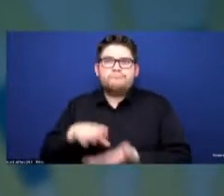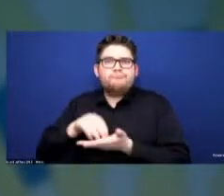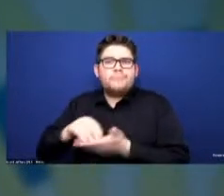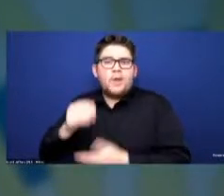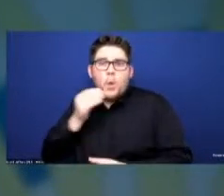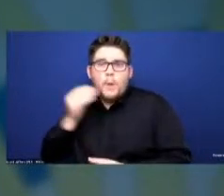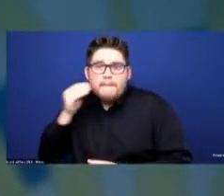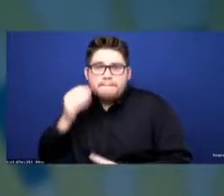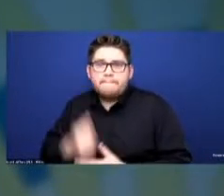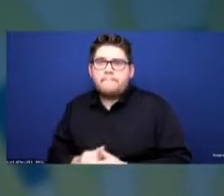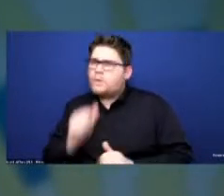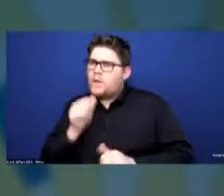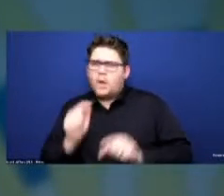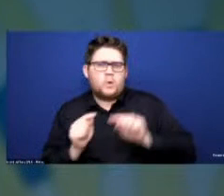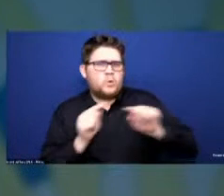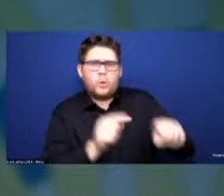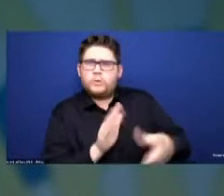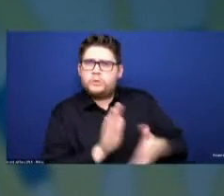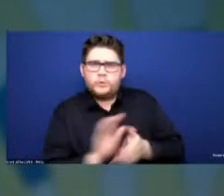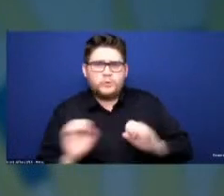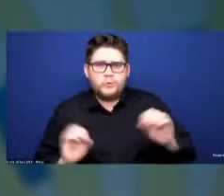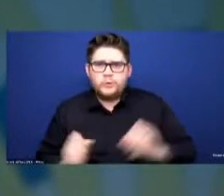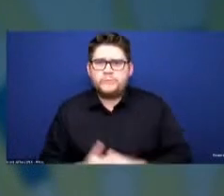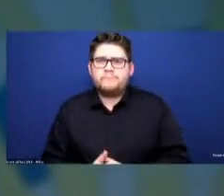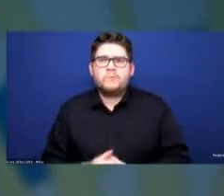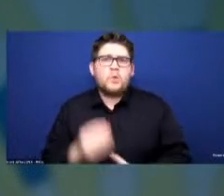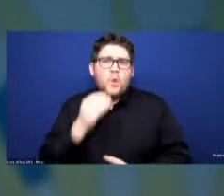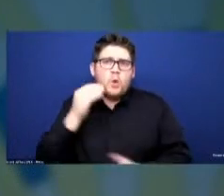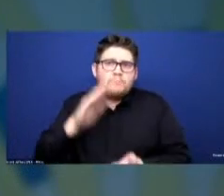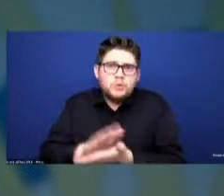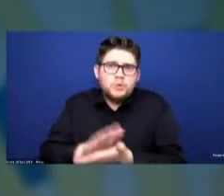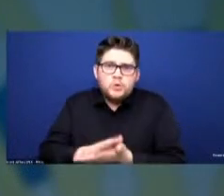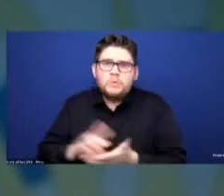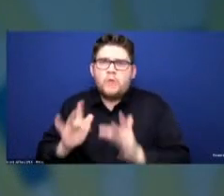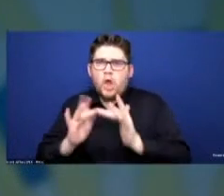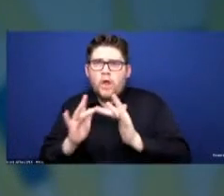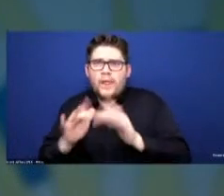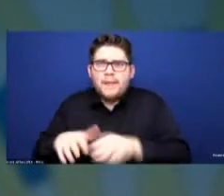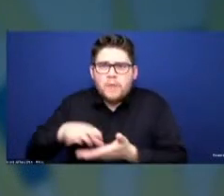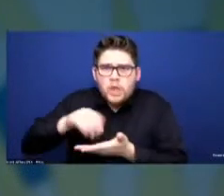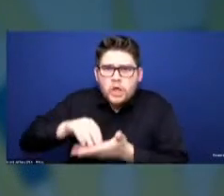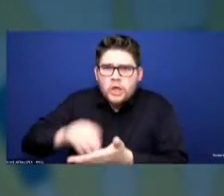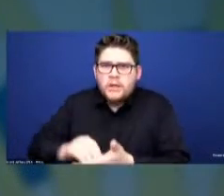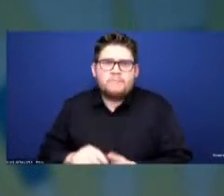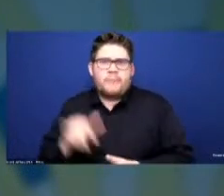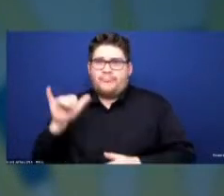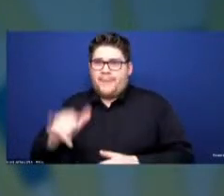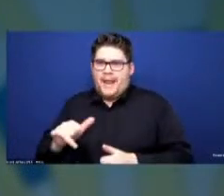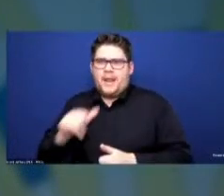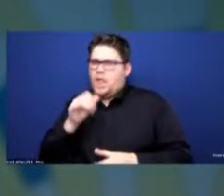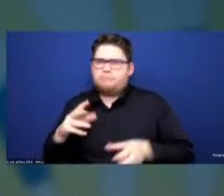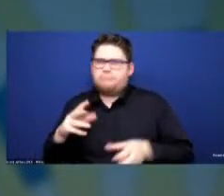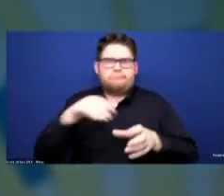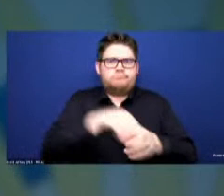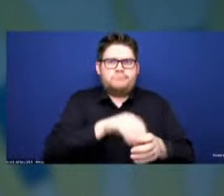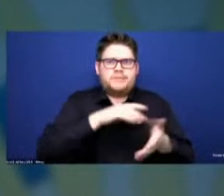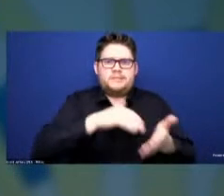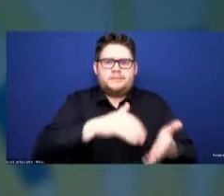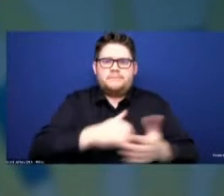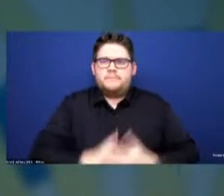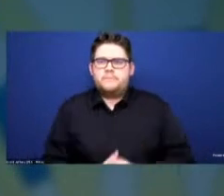doing remote learning. And we had 699 COVID cases amongst the students and staff that